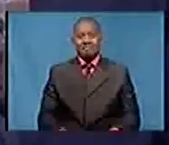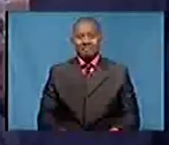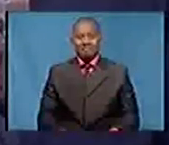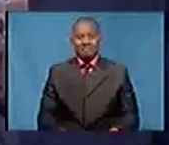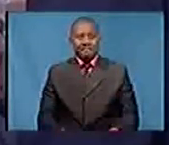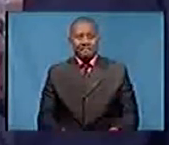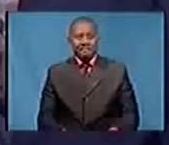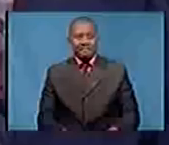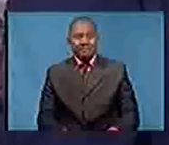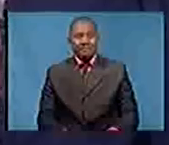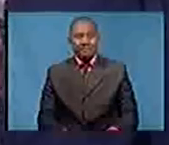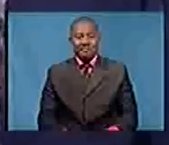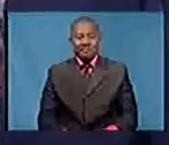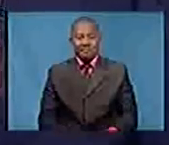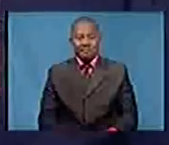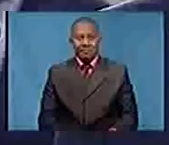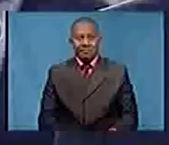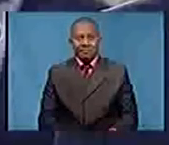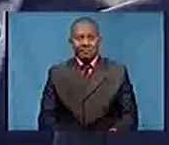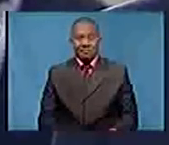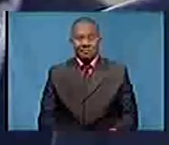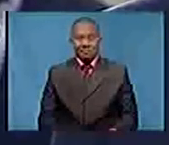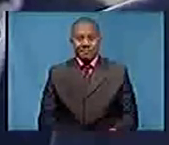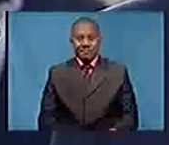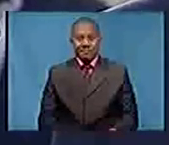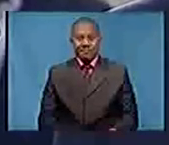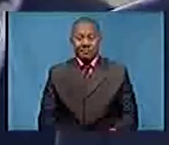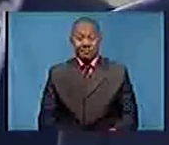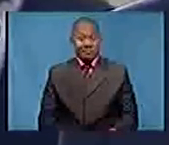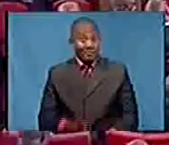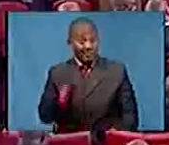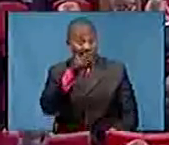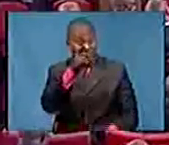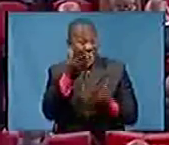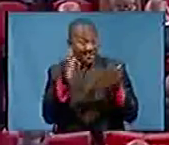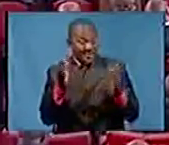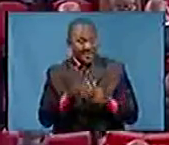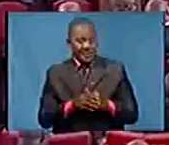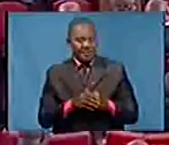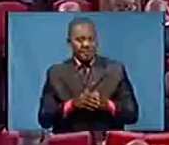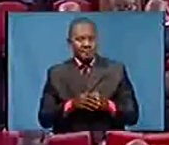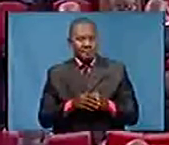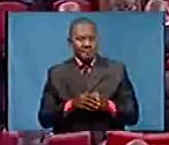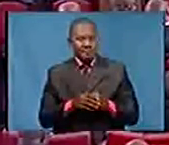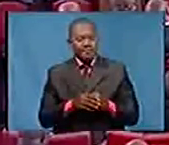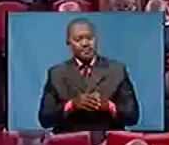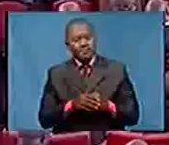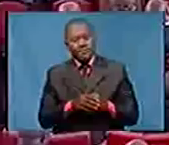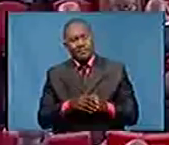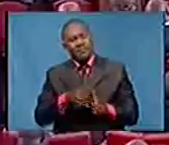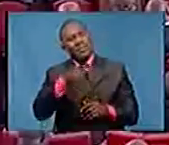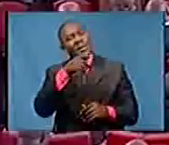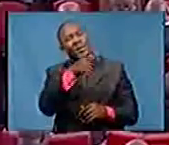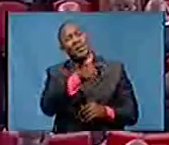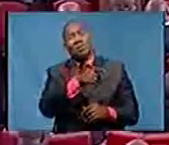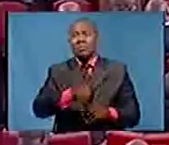this stage. Are you able to? Yes, my Lord. Have you sought any